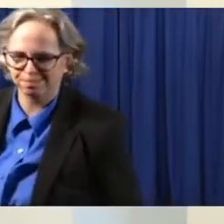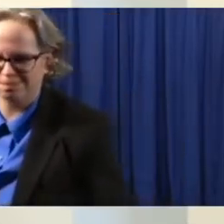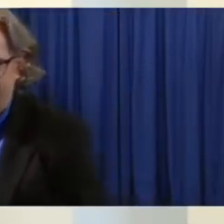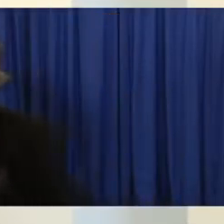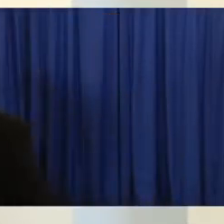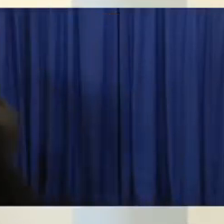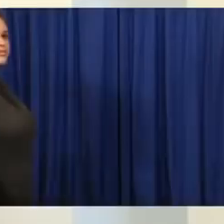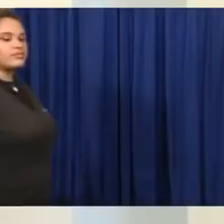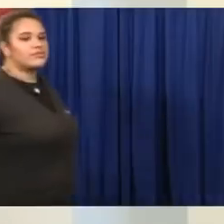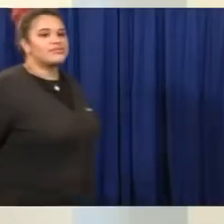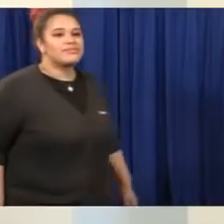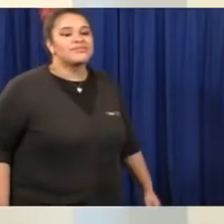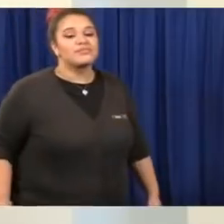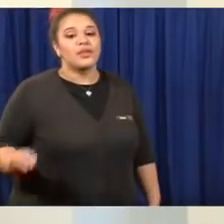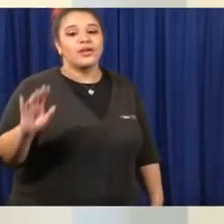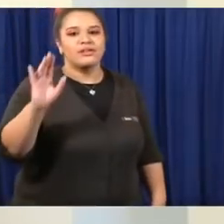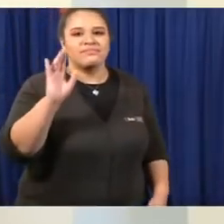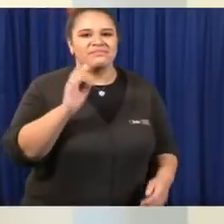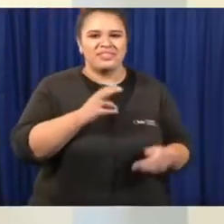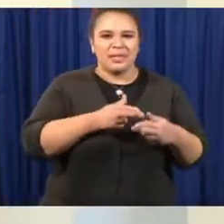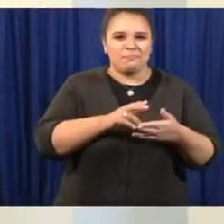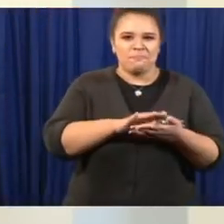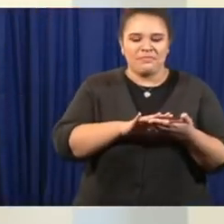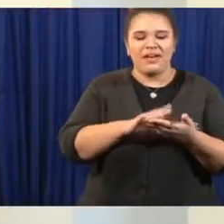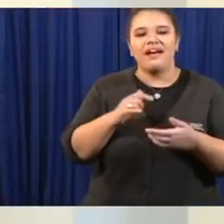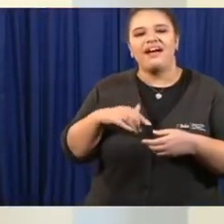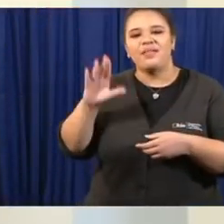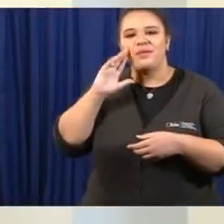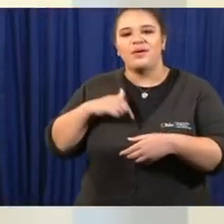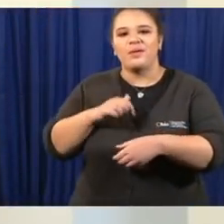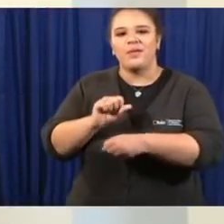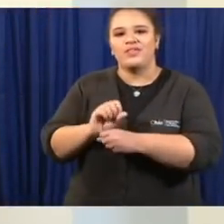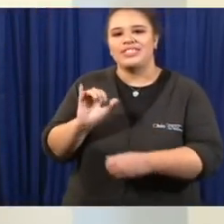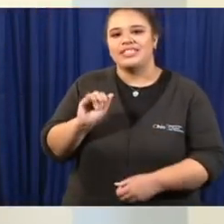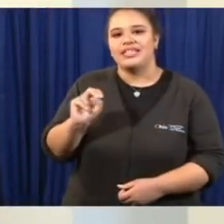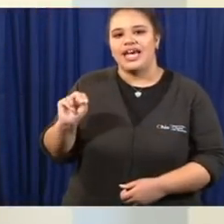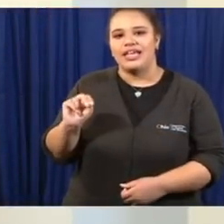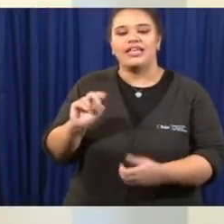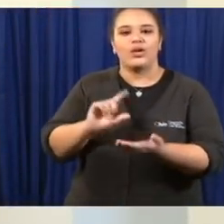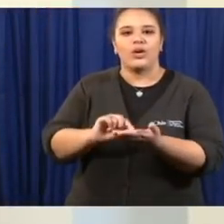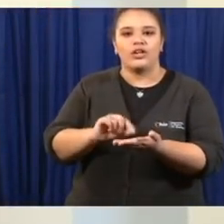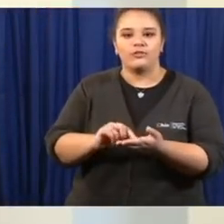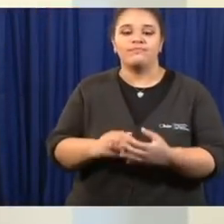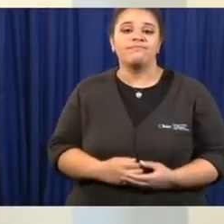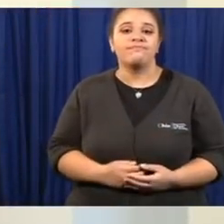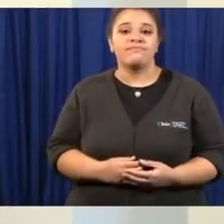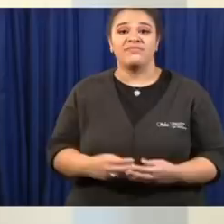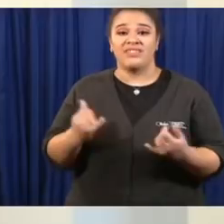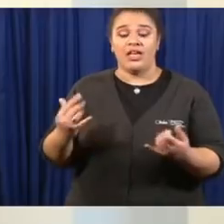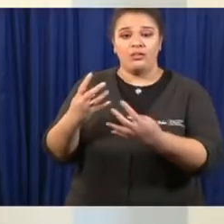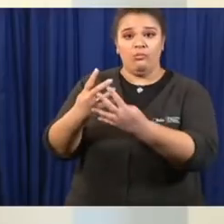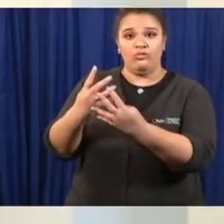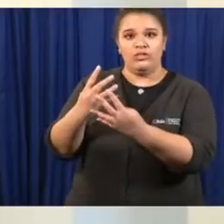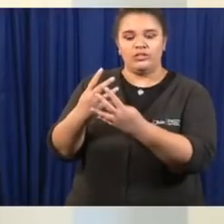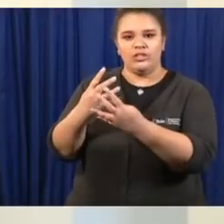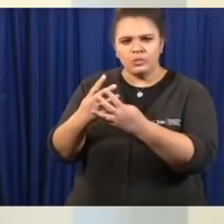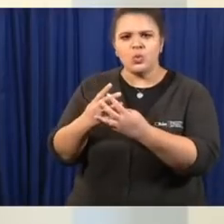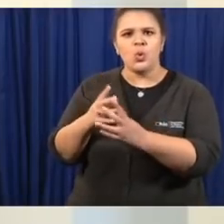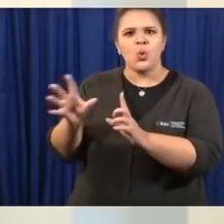From the Cincinnati Enquirer. The rising numbers out of the prisons due to the widespread testing